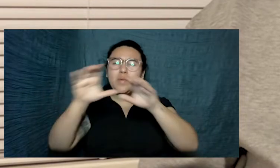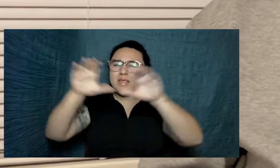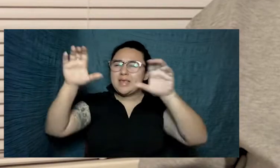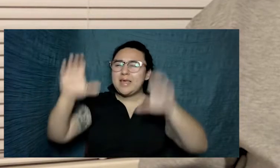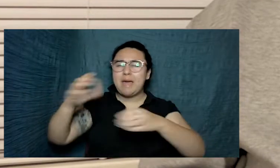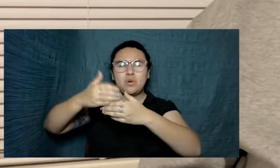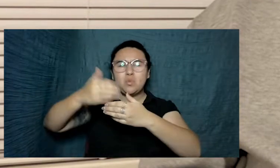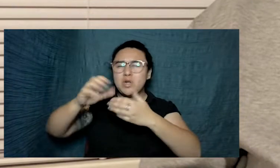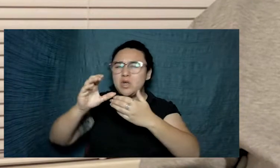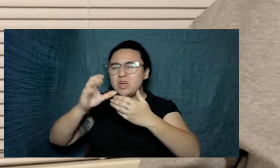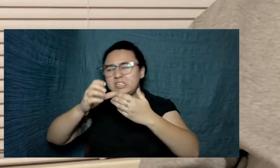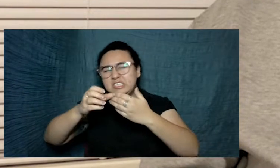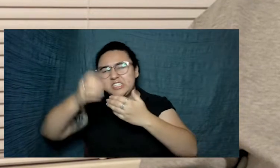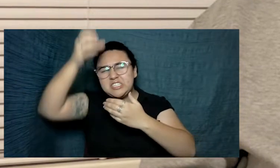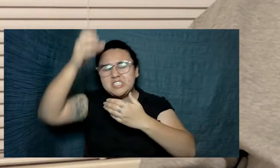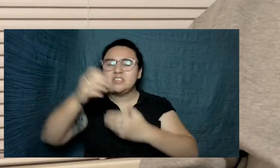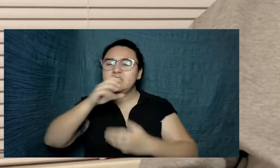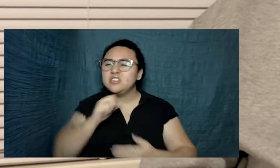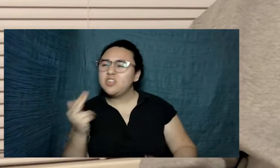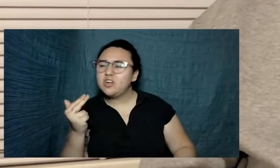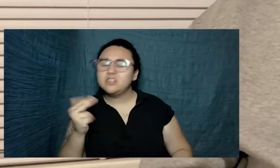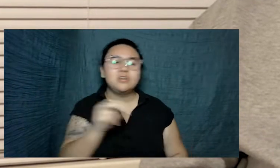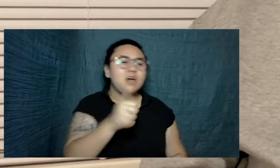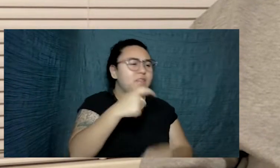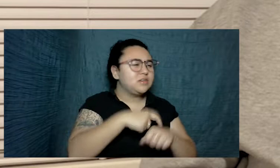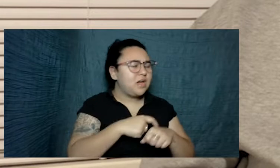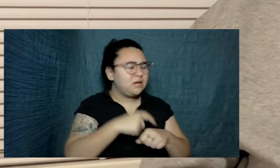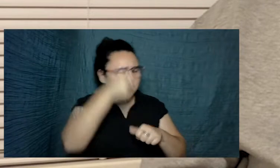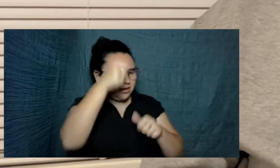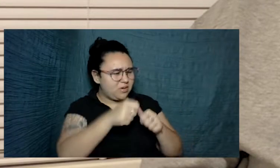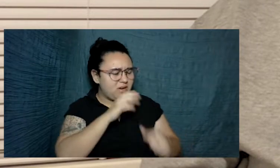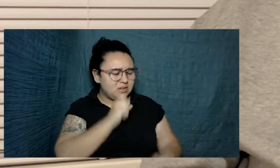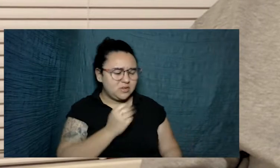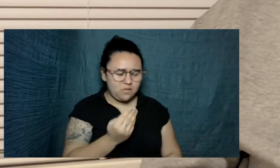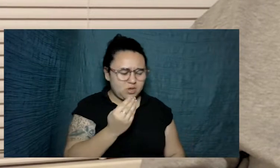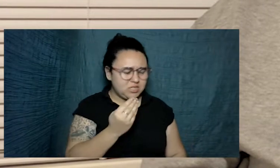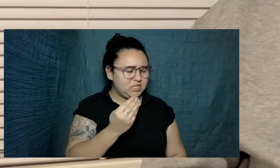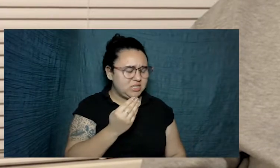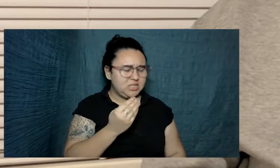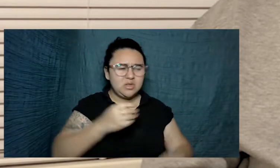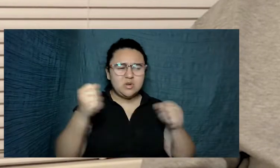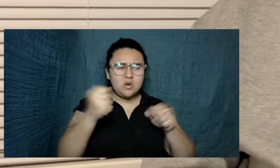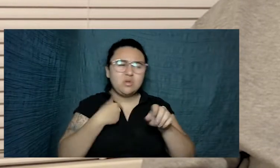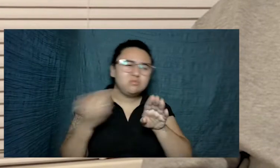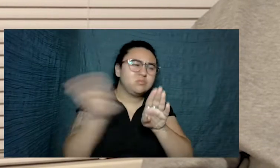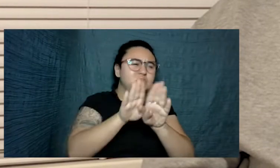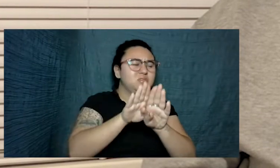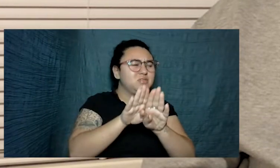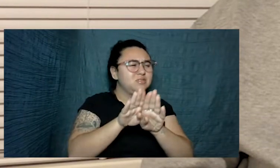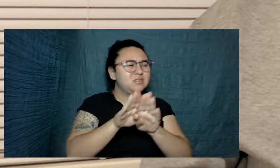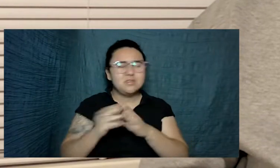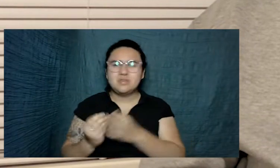and you were 13. Other times you were 14 and died in January, the night ice freezing shut the outpost door. It couldn't